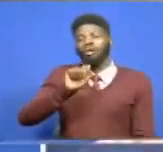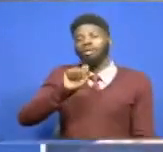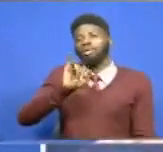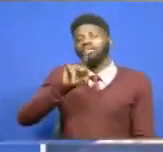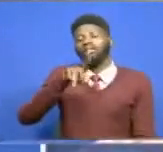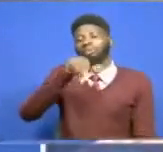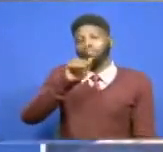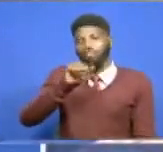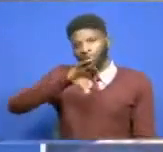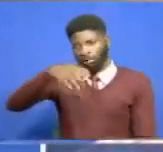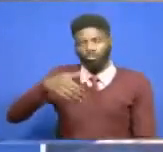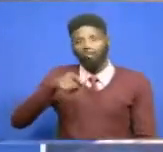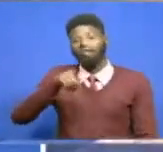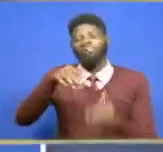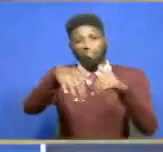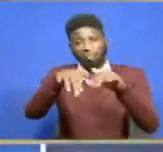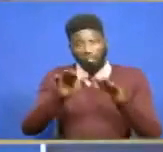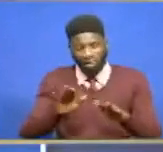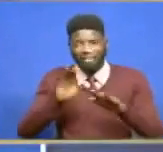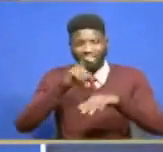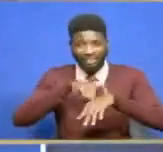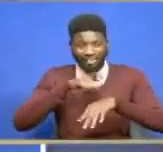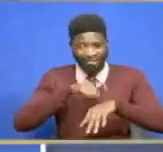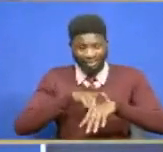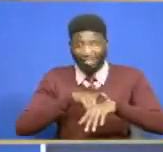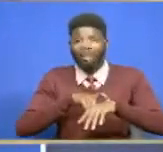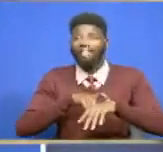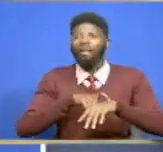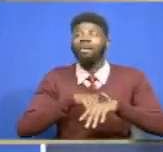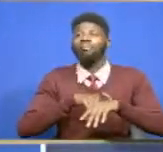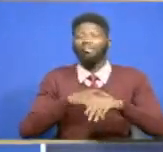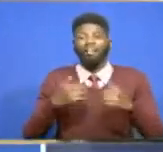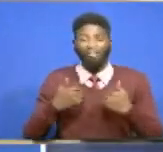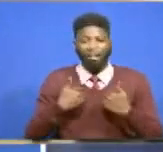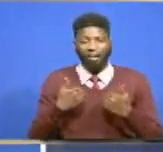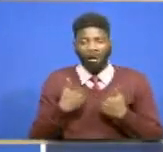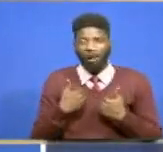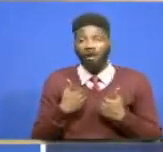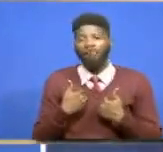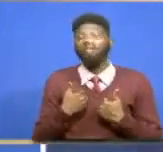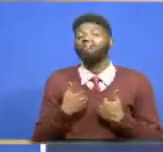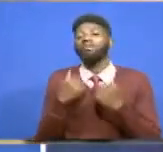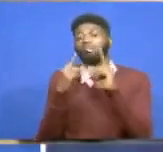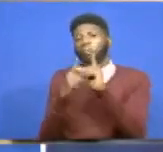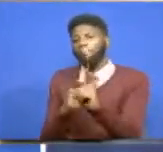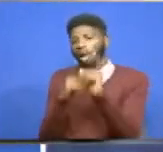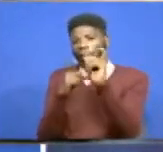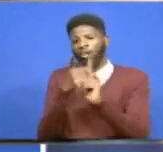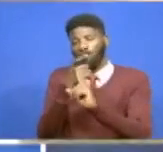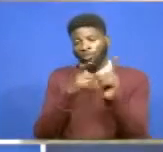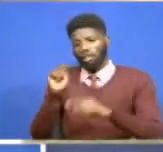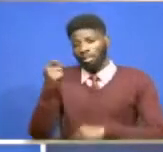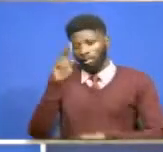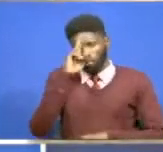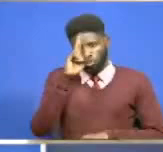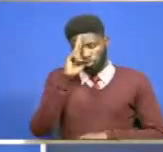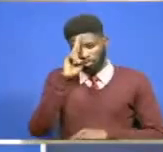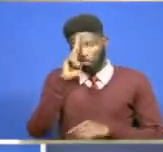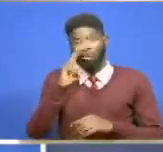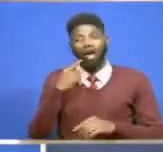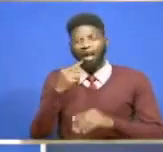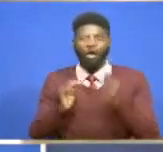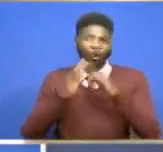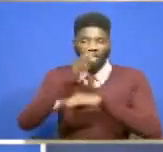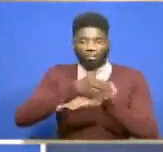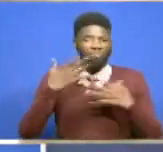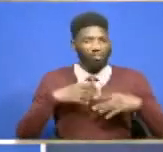Legei was buried in an emotional send-off graced by a three-gun salute from the Kenya police. Hundreds of mourners, including local leaders,